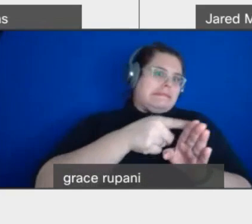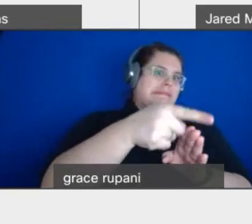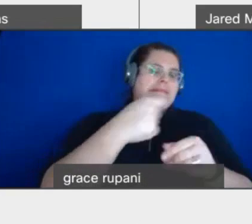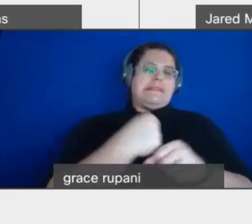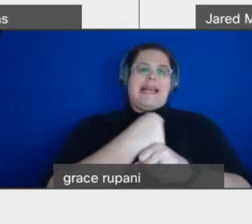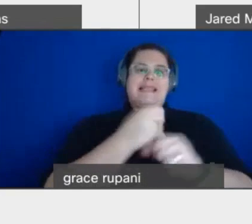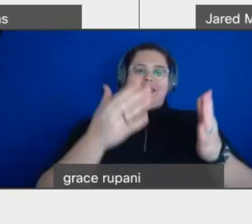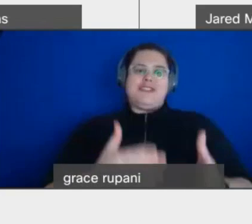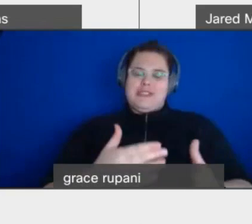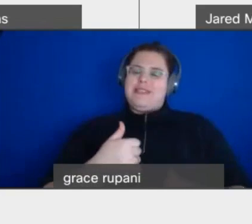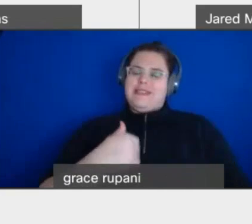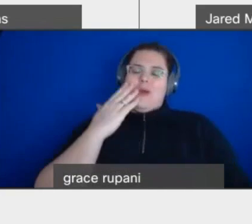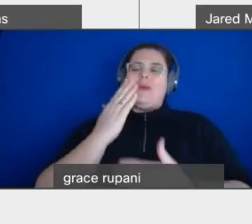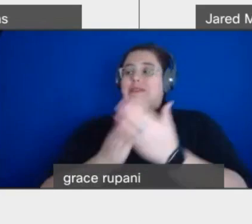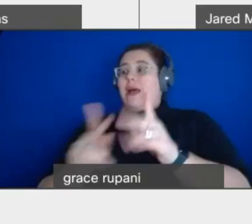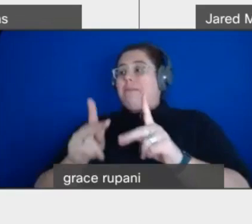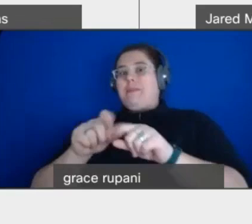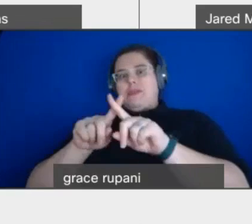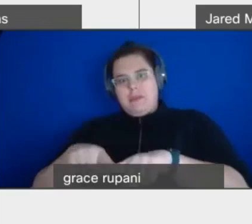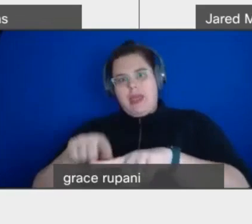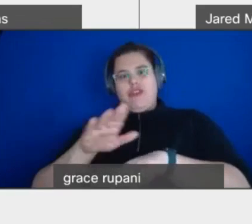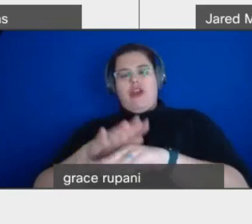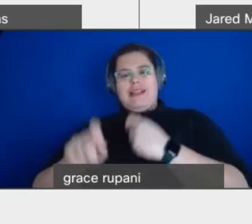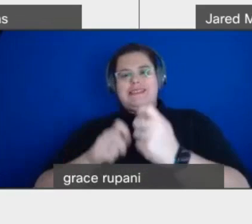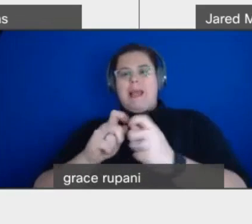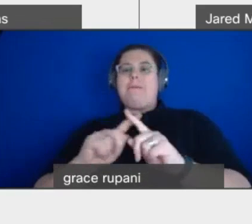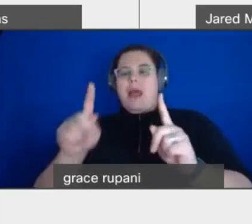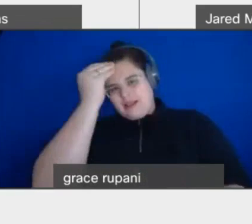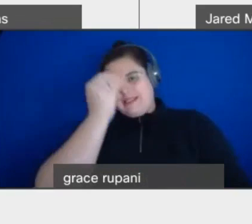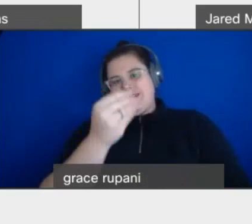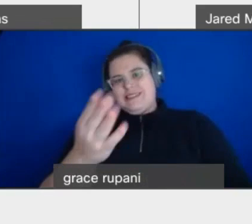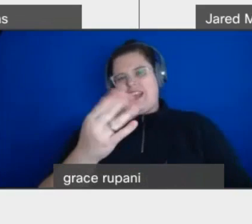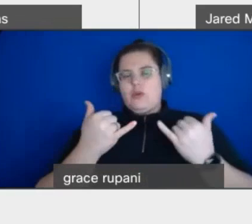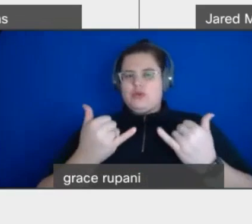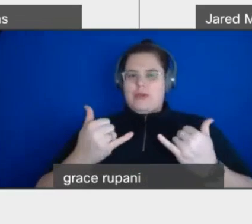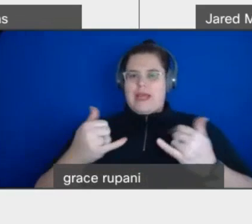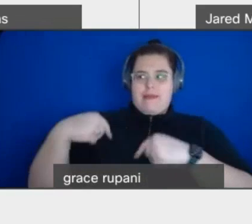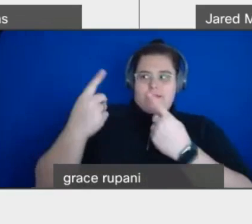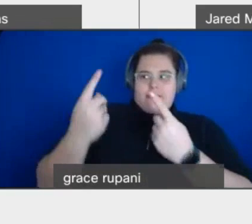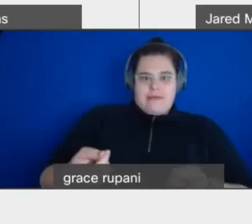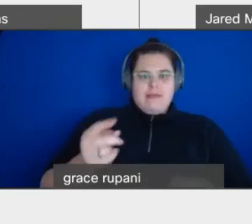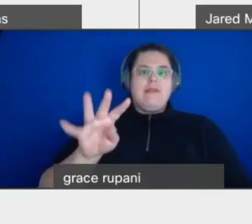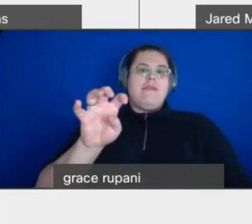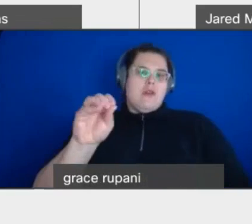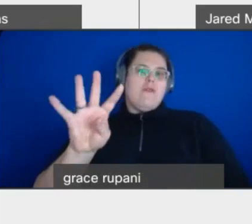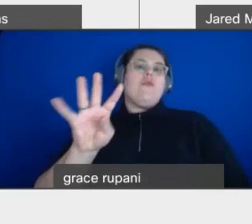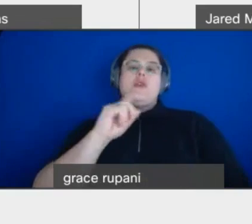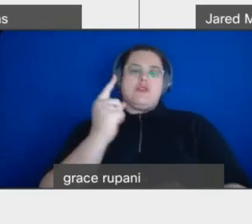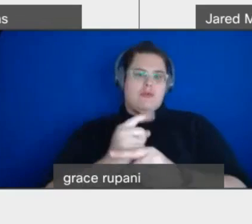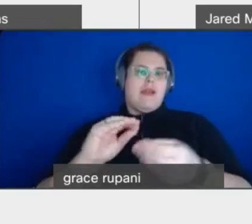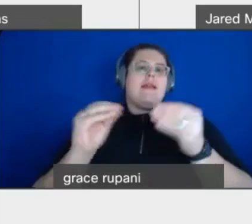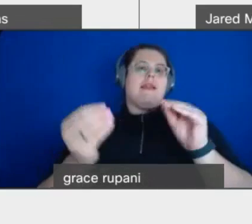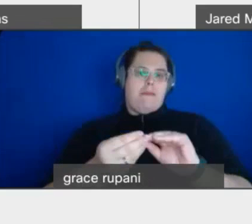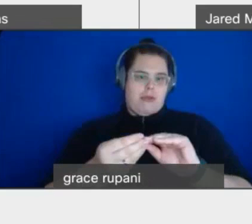can tell you that I do know that there are 404 people who are positive to date. And